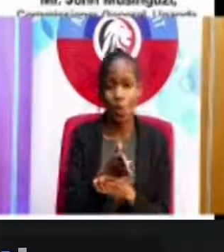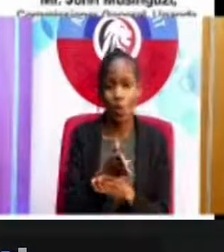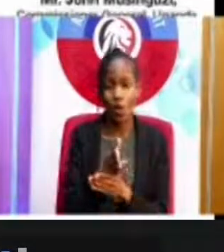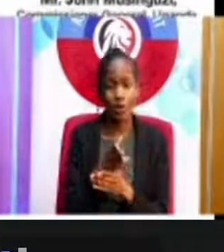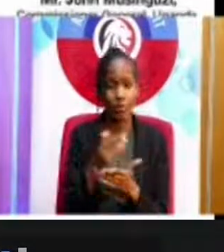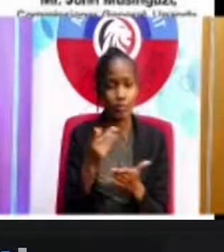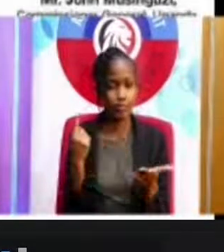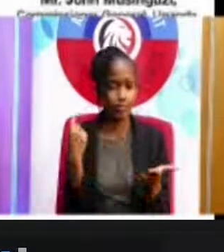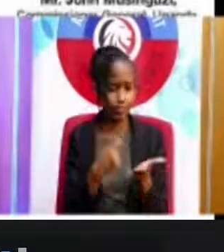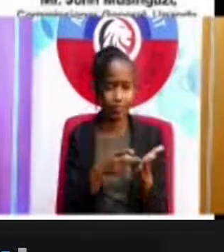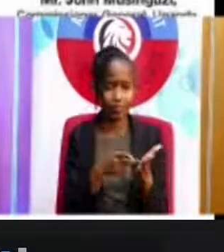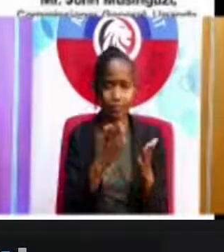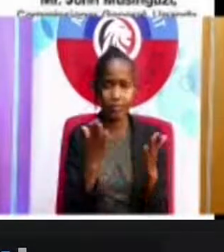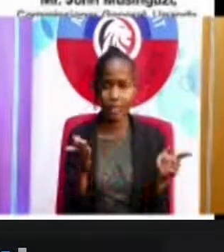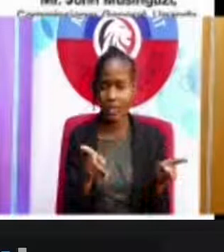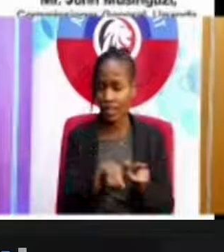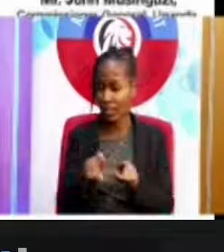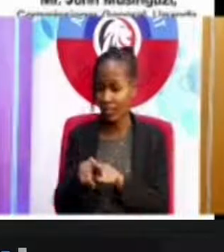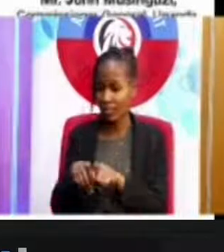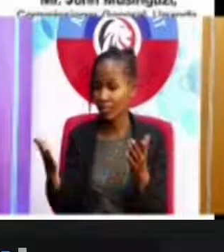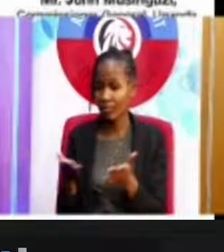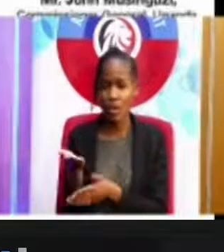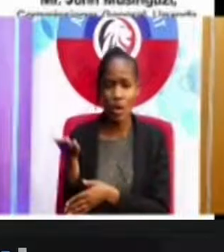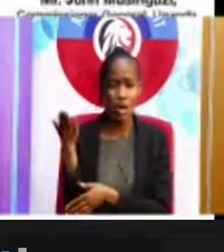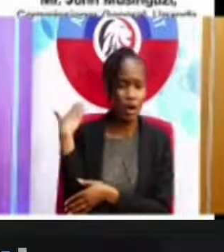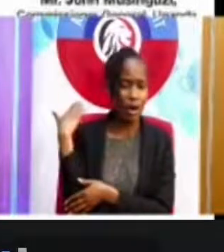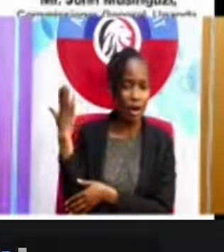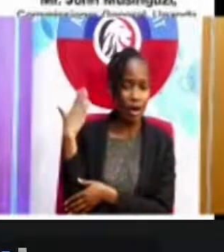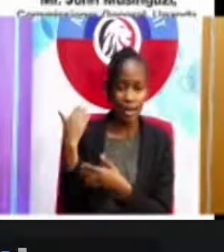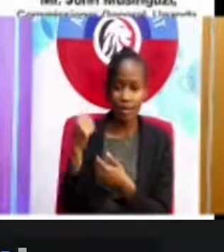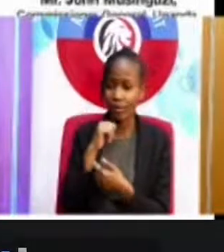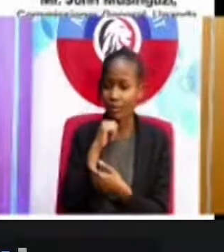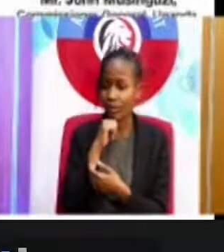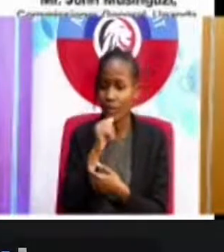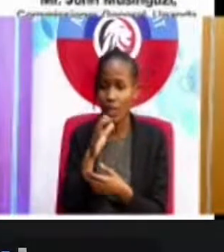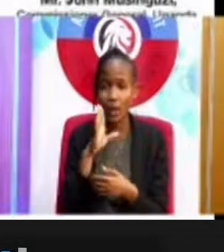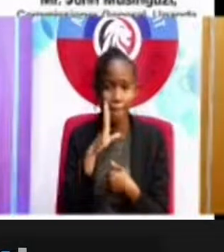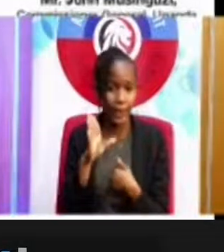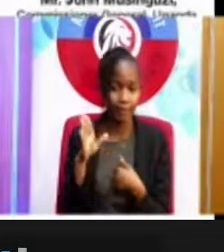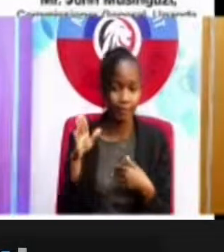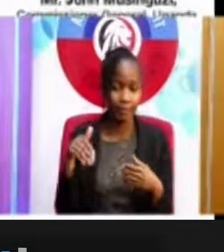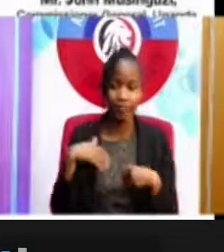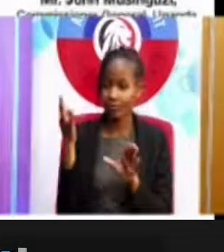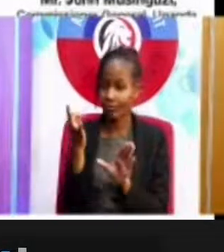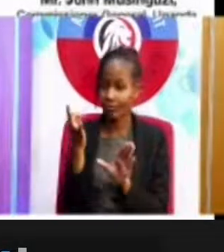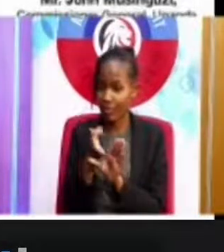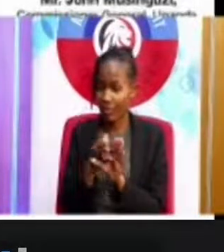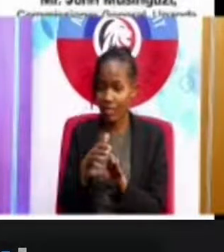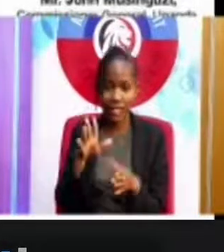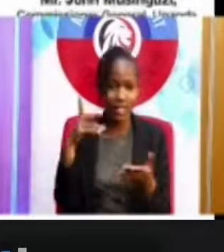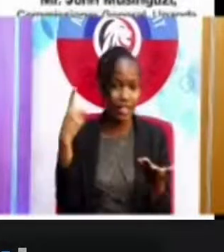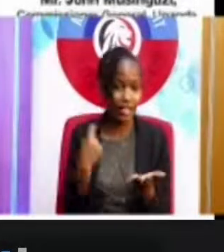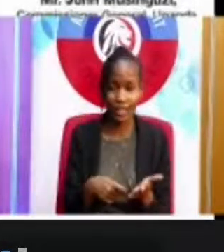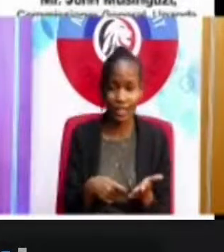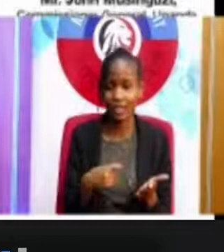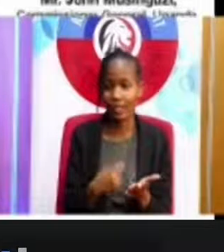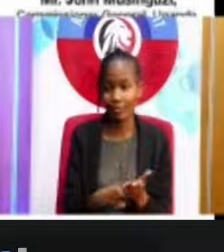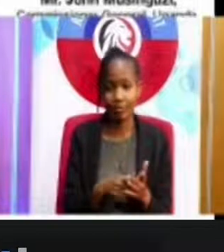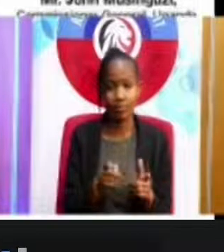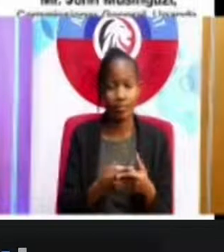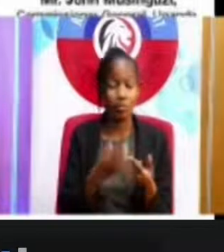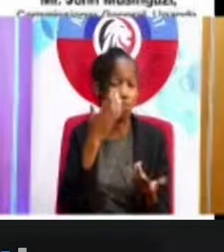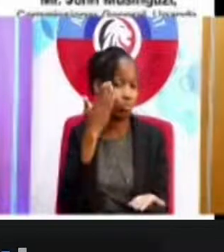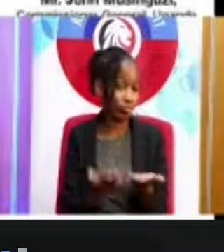where previously they have not been accurate in filing their returns, they make